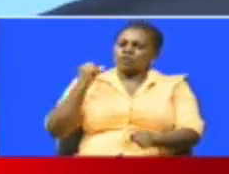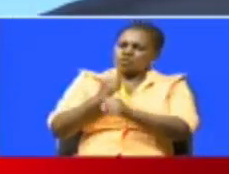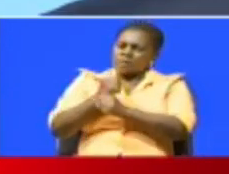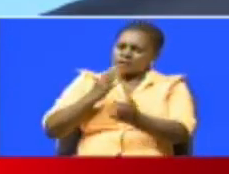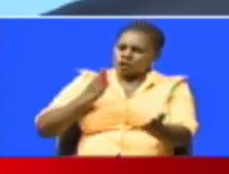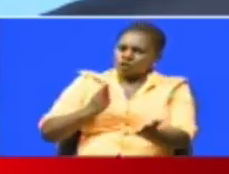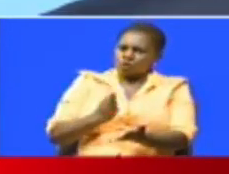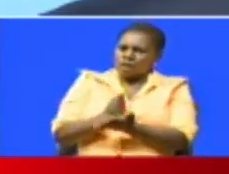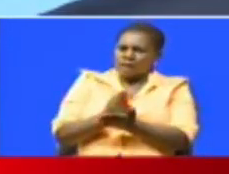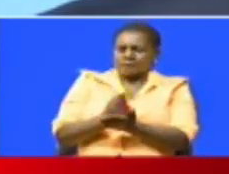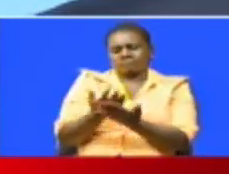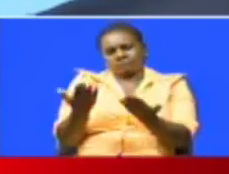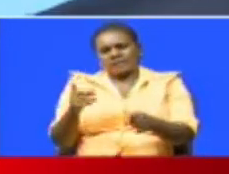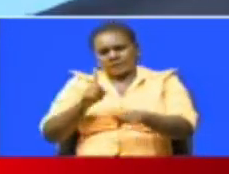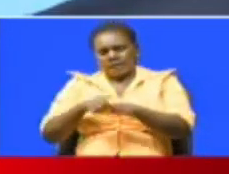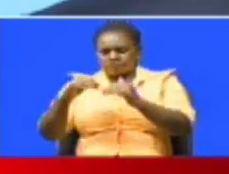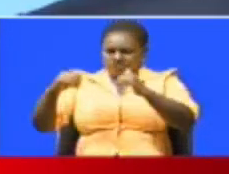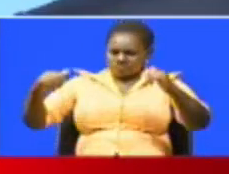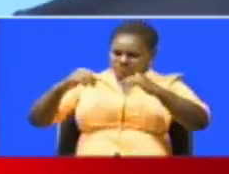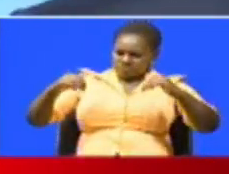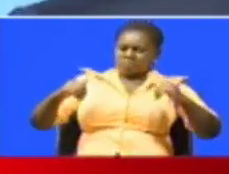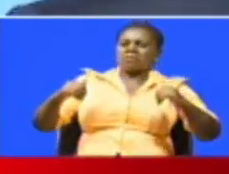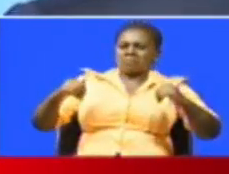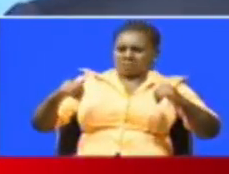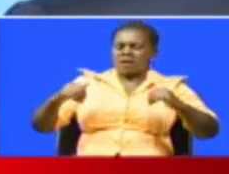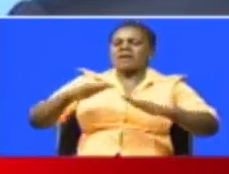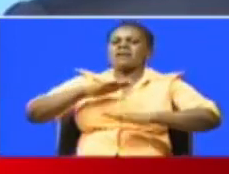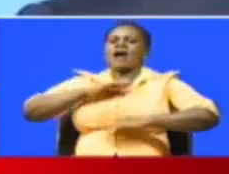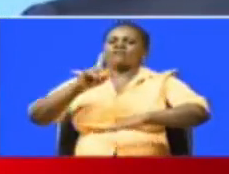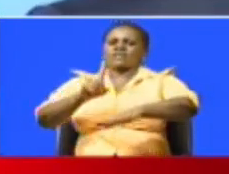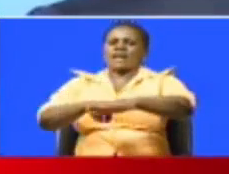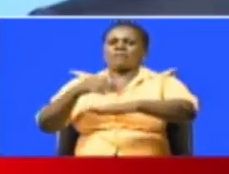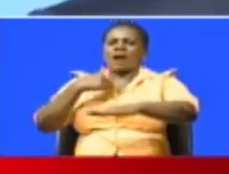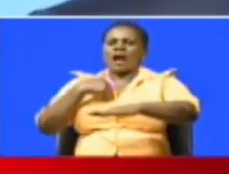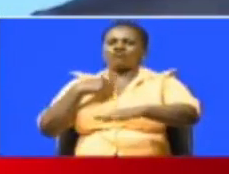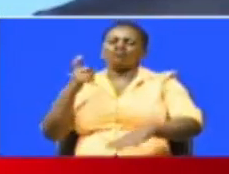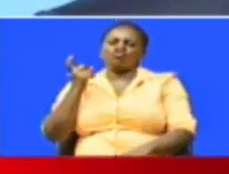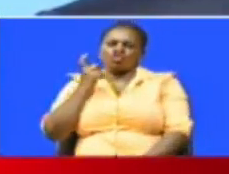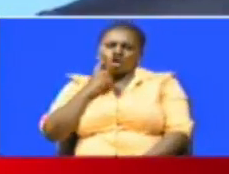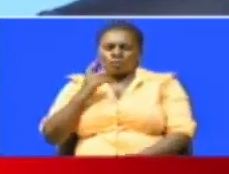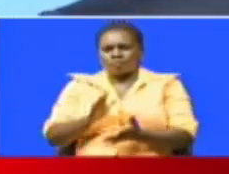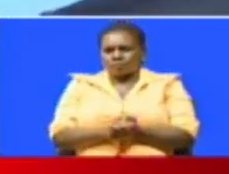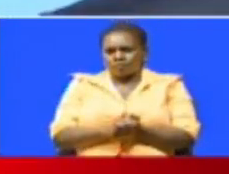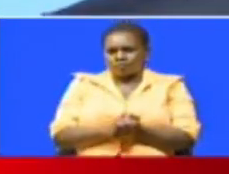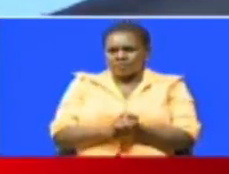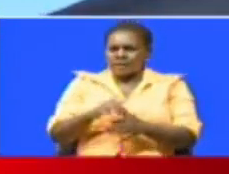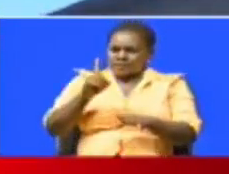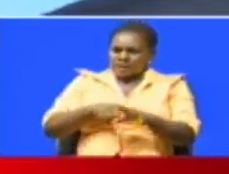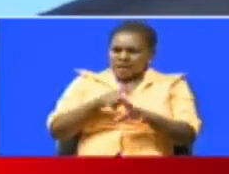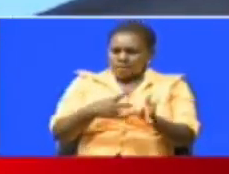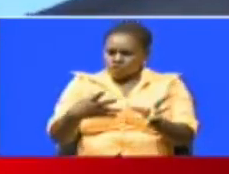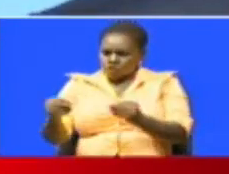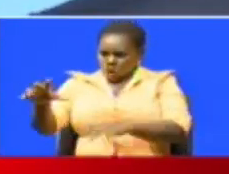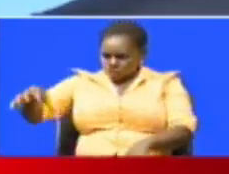ensure that even as you distance, there will be sufficient time to go. Now, while going to